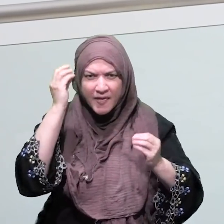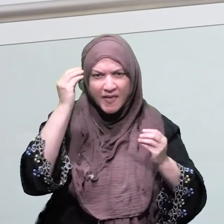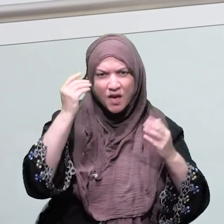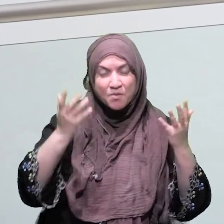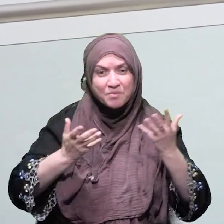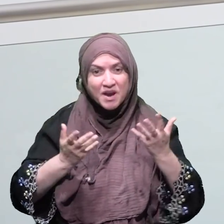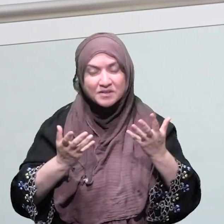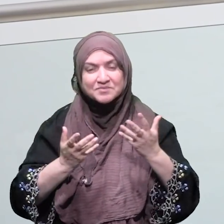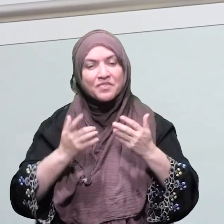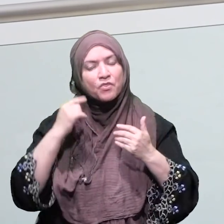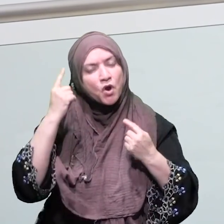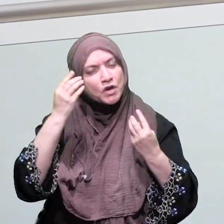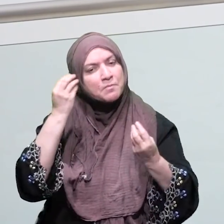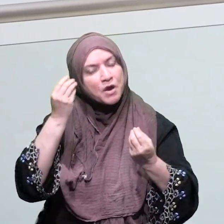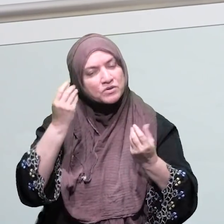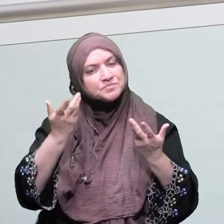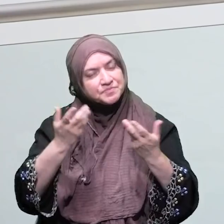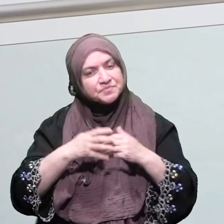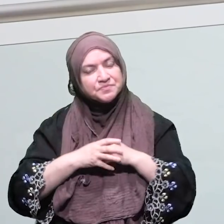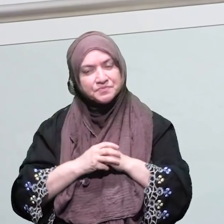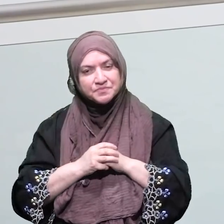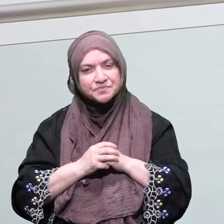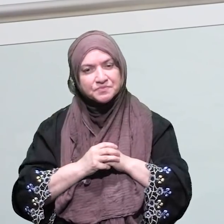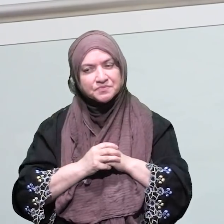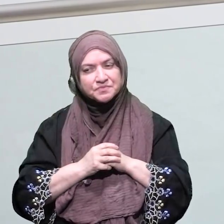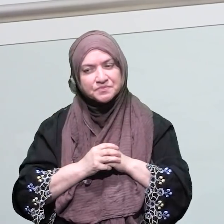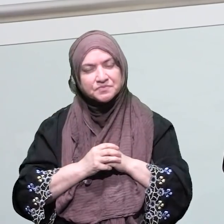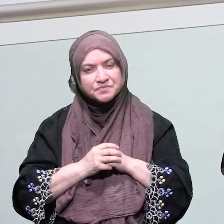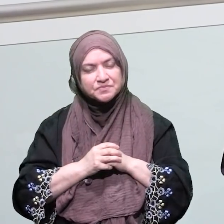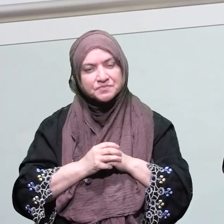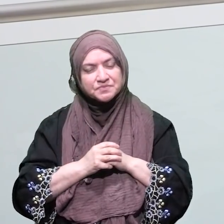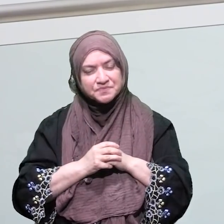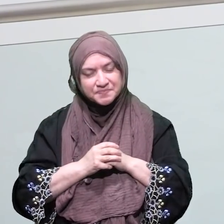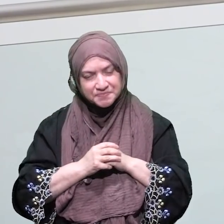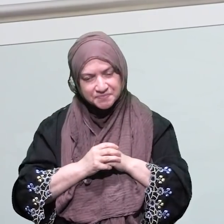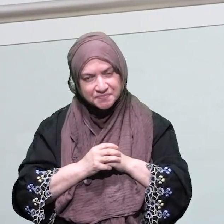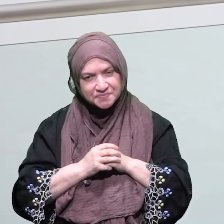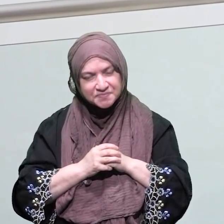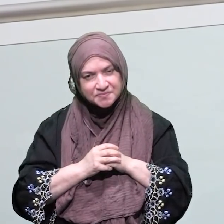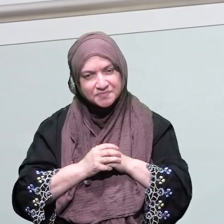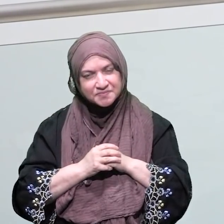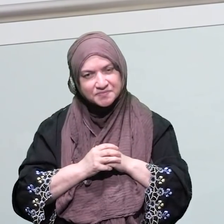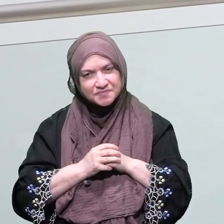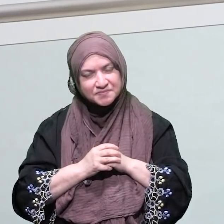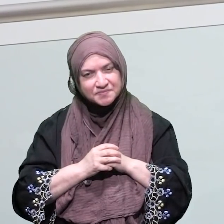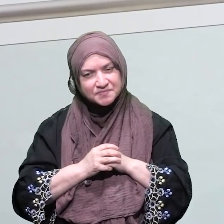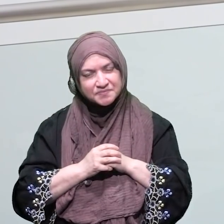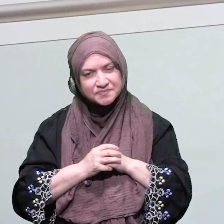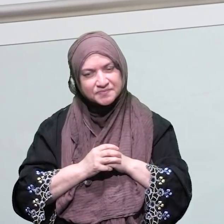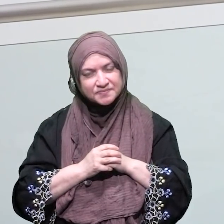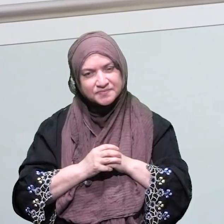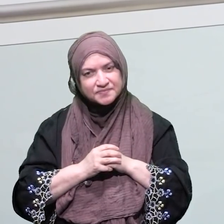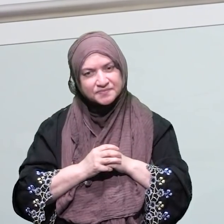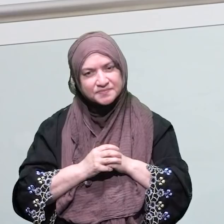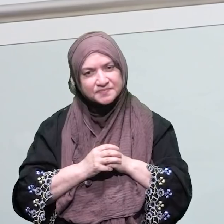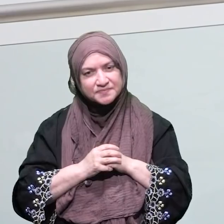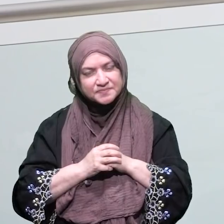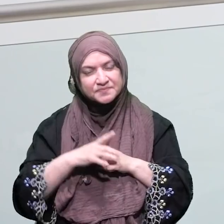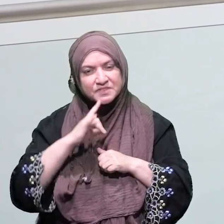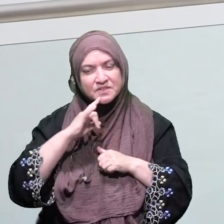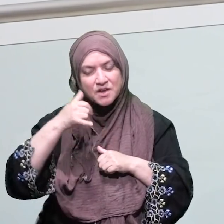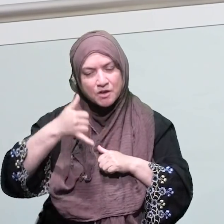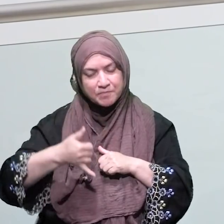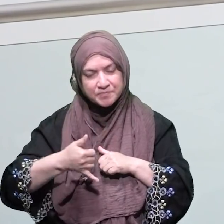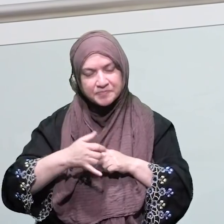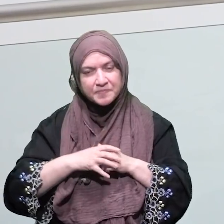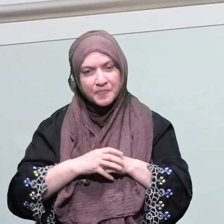Iblis. He says, Inna Shaytana ya'ti ila firashi ahadikum ba'dama yafrishuhu ahluhu